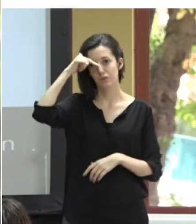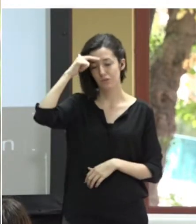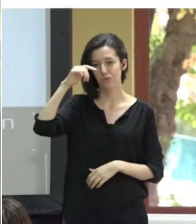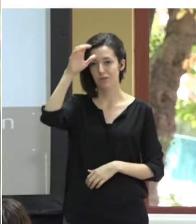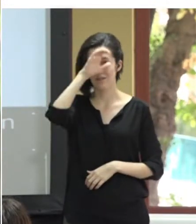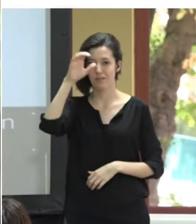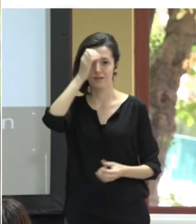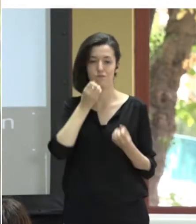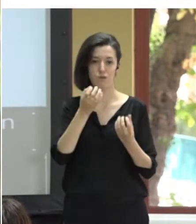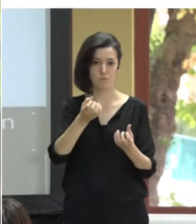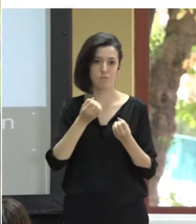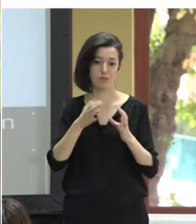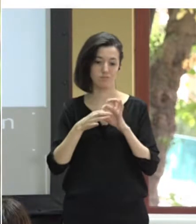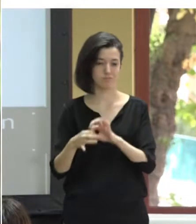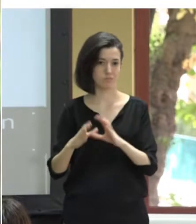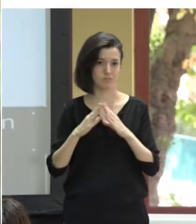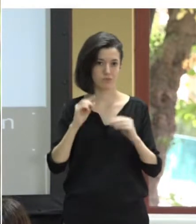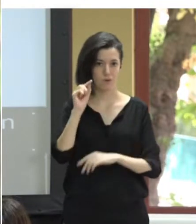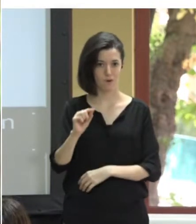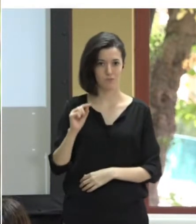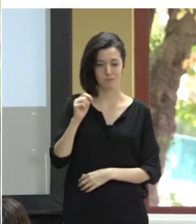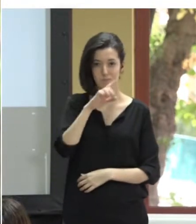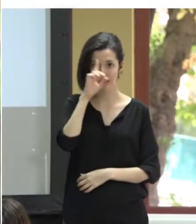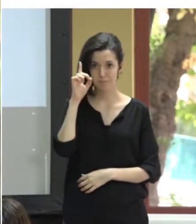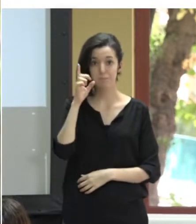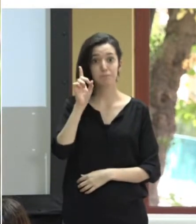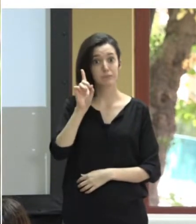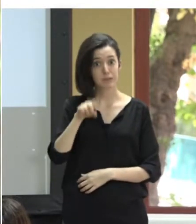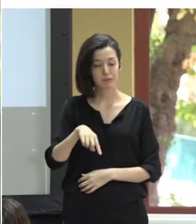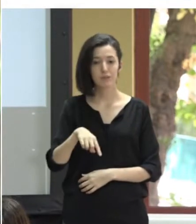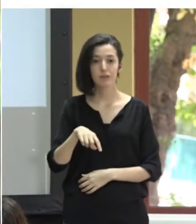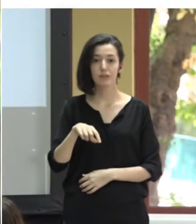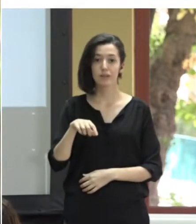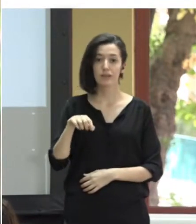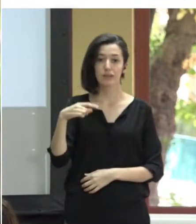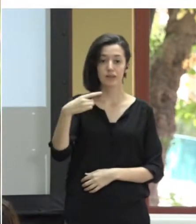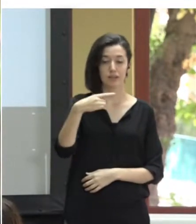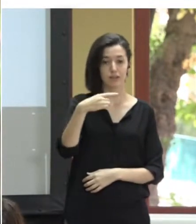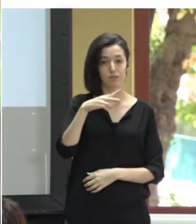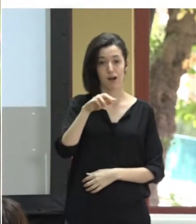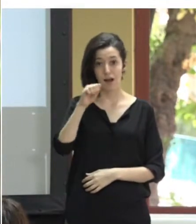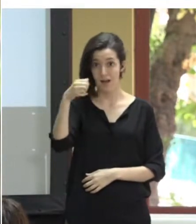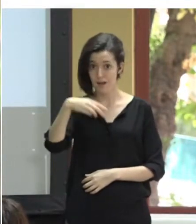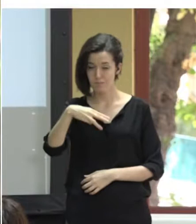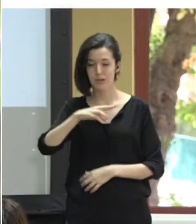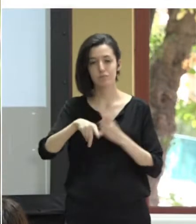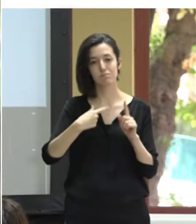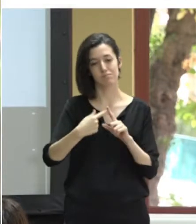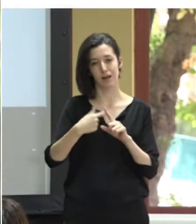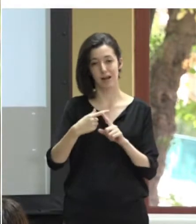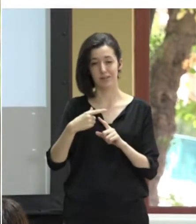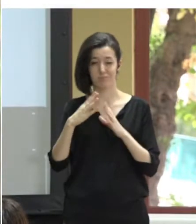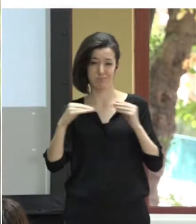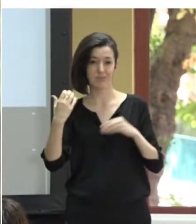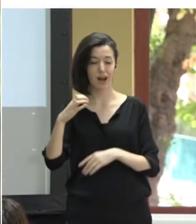a PhD in information sciences from the Complutense Madrid University, and